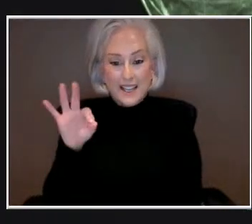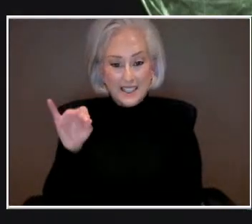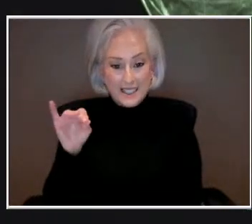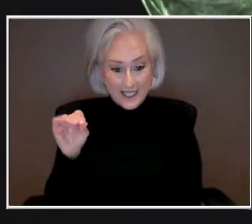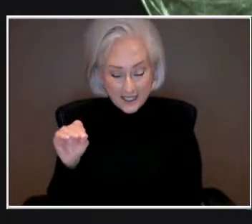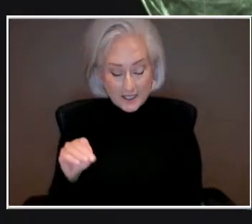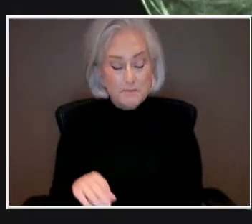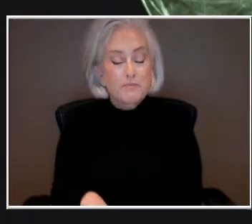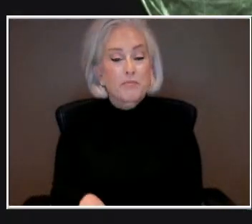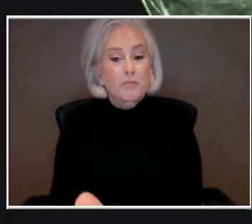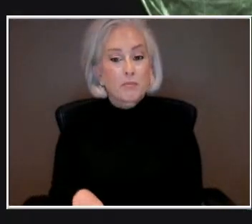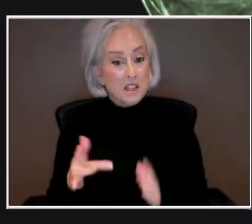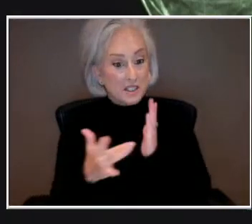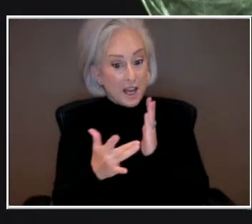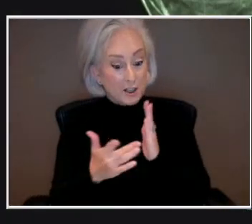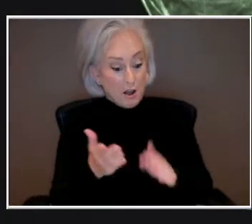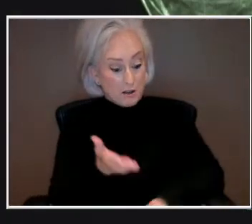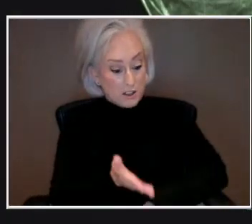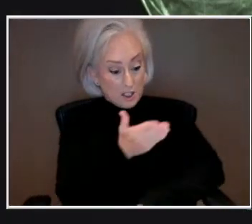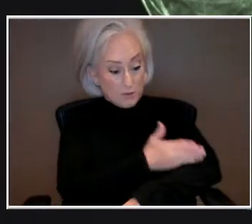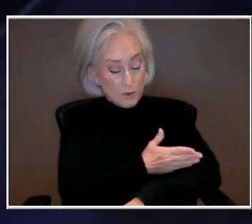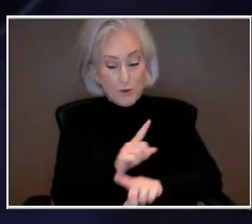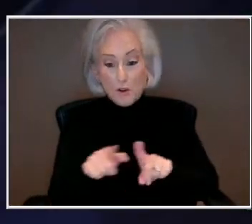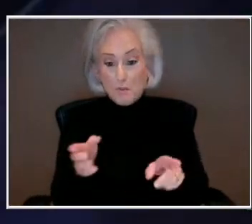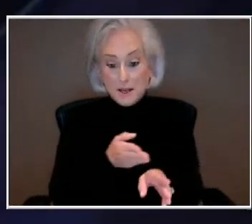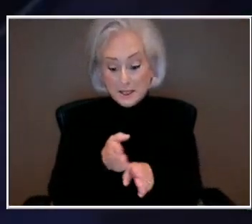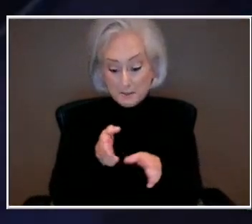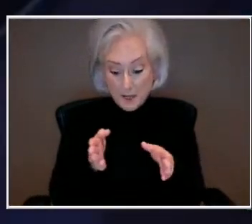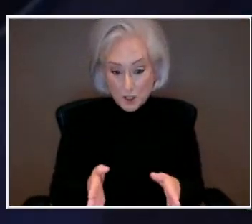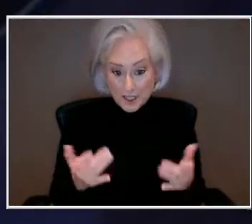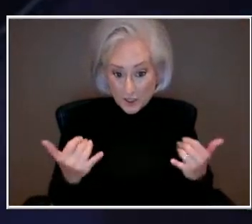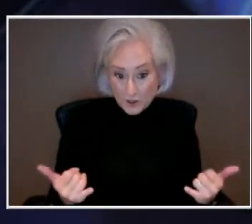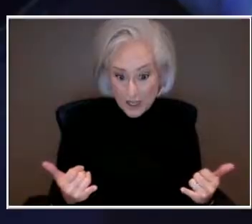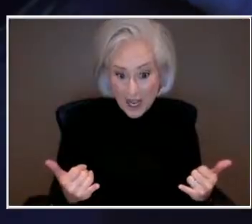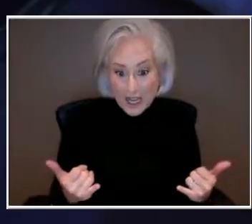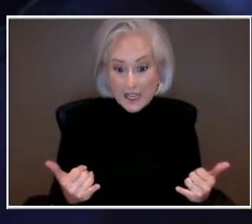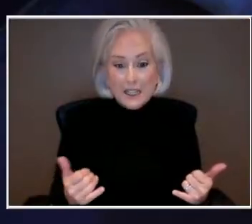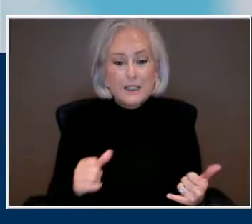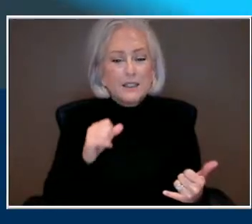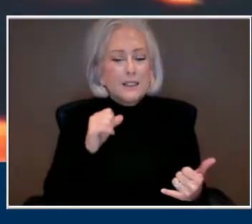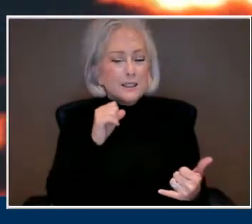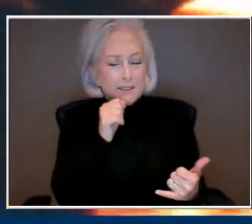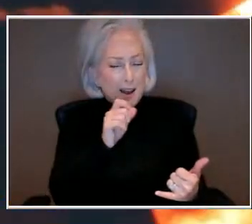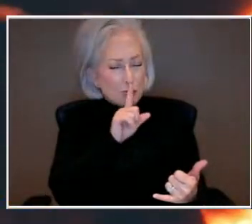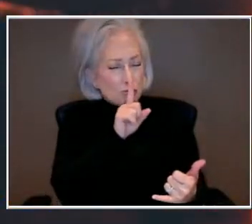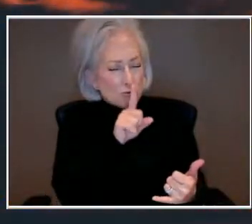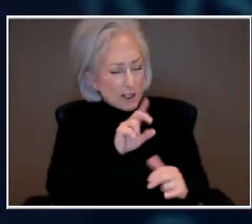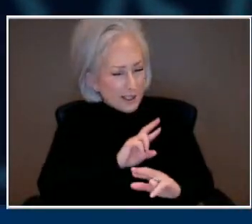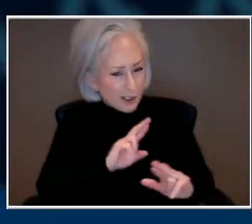our specialists today explain why it might not be quite ready for prime time.